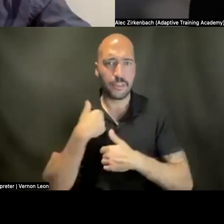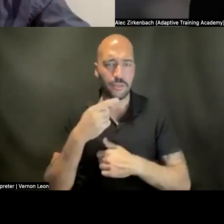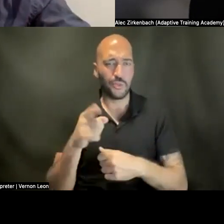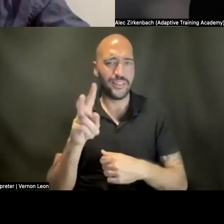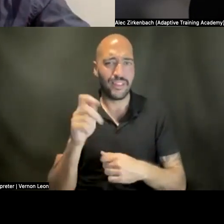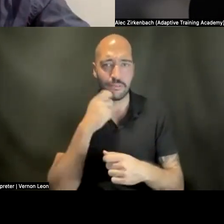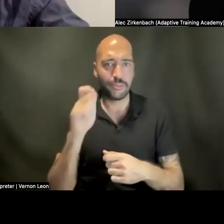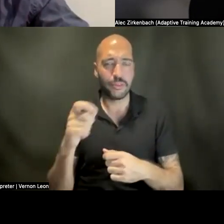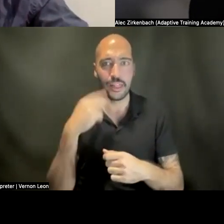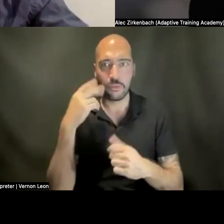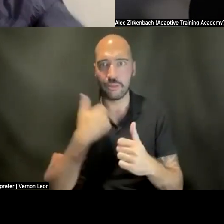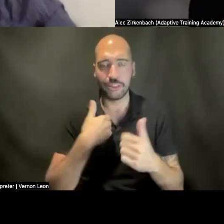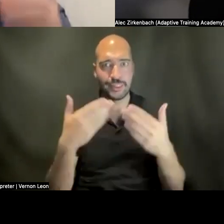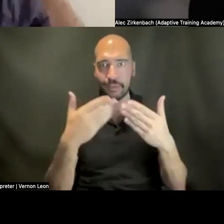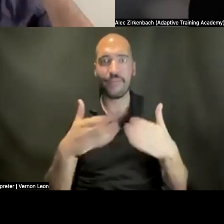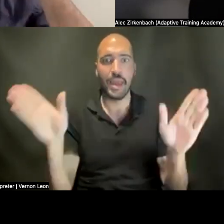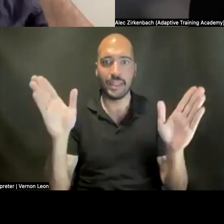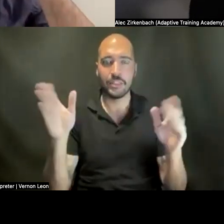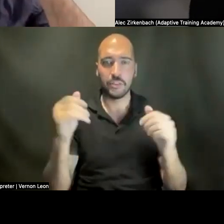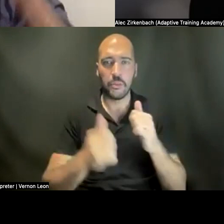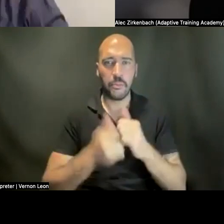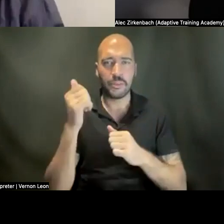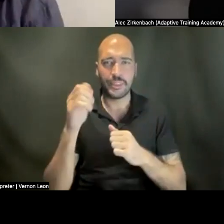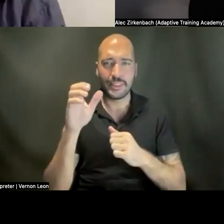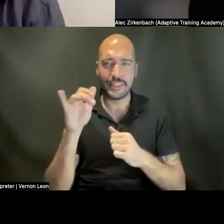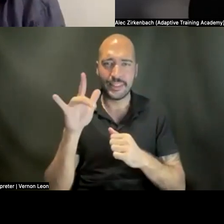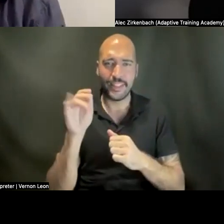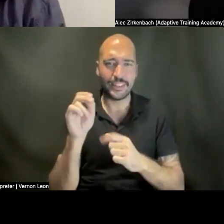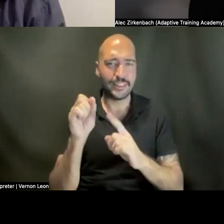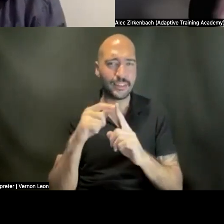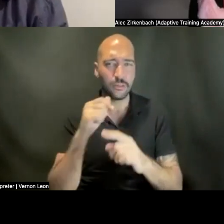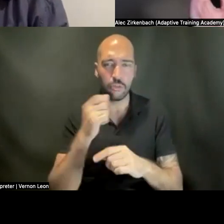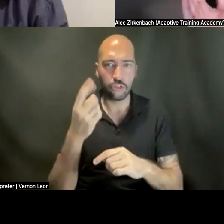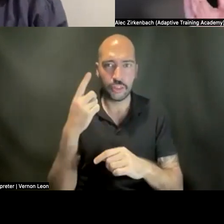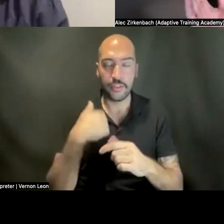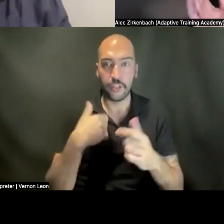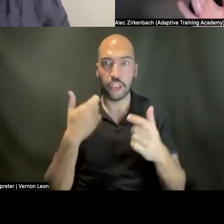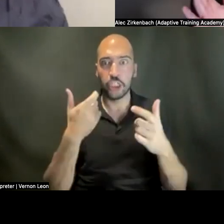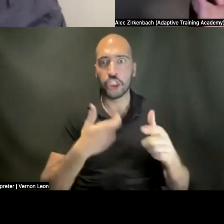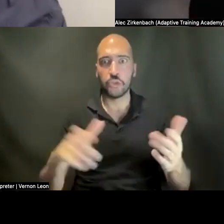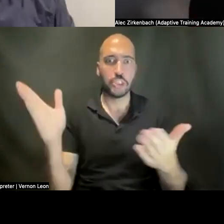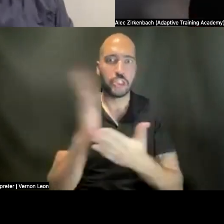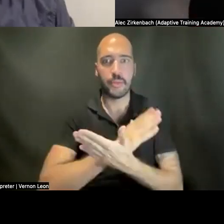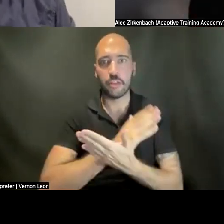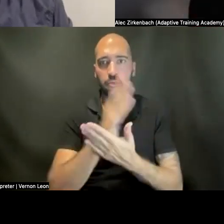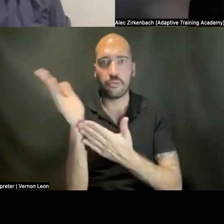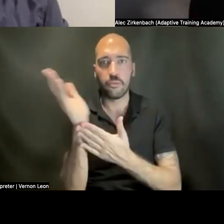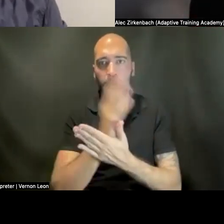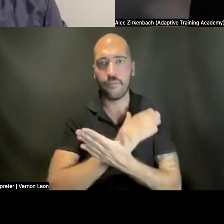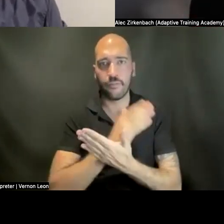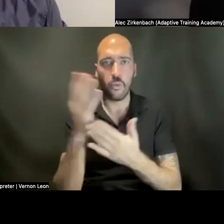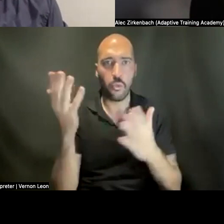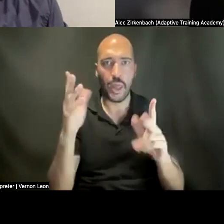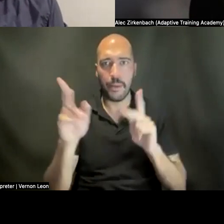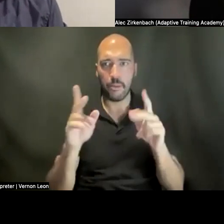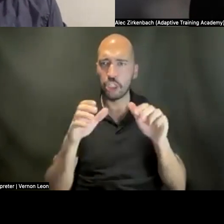is pretty vast, and maybe most civilians don't understand. There's a huge wide spectrum of what people do